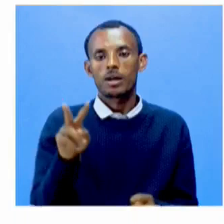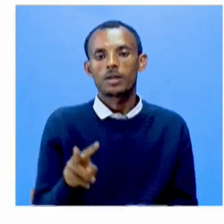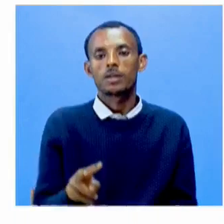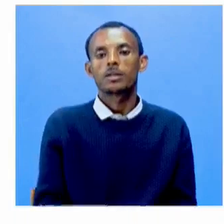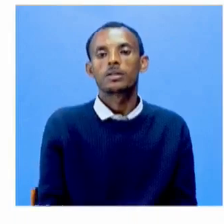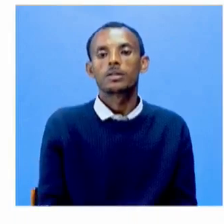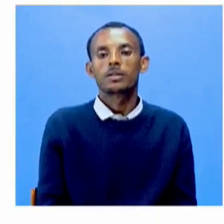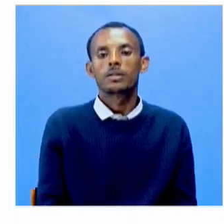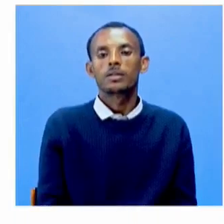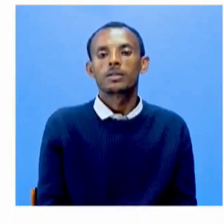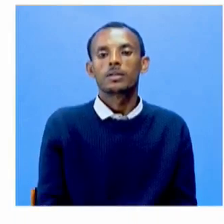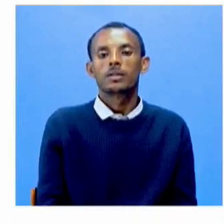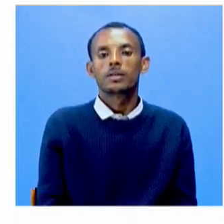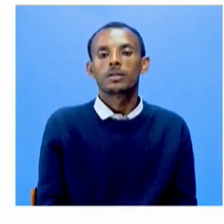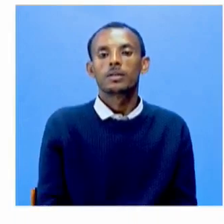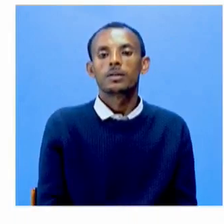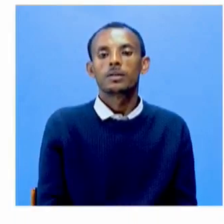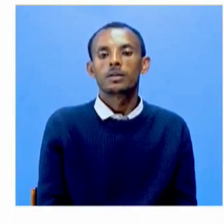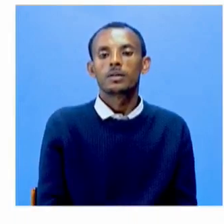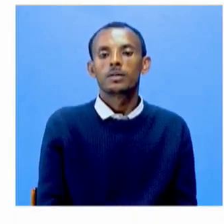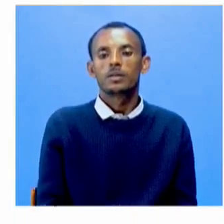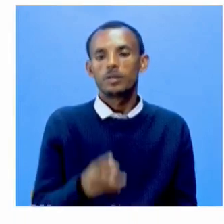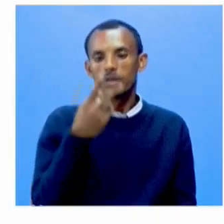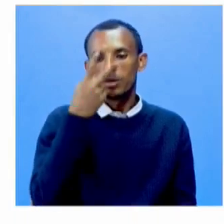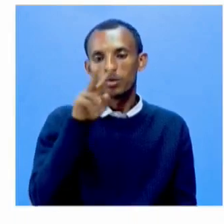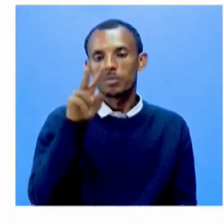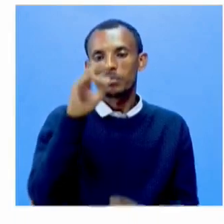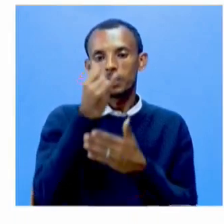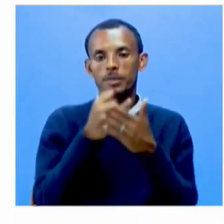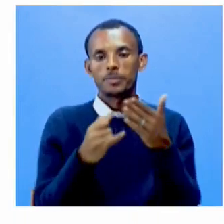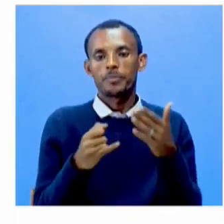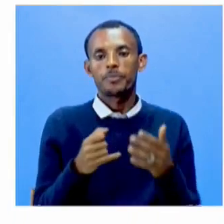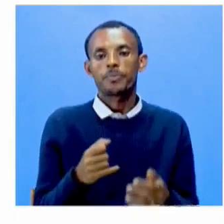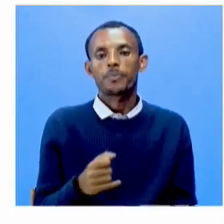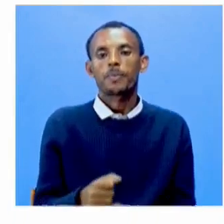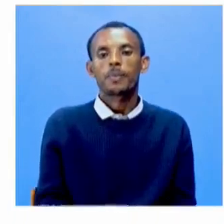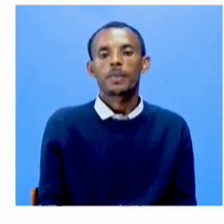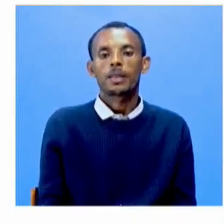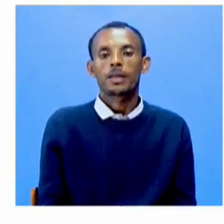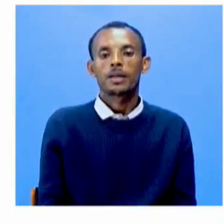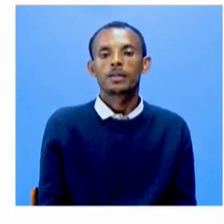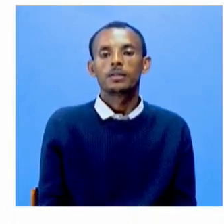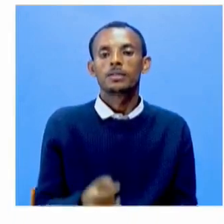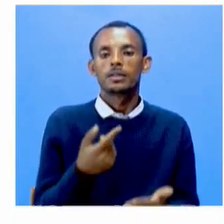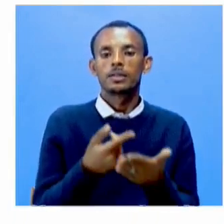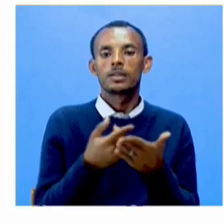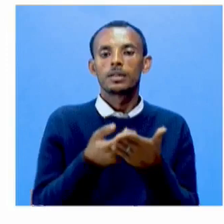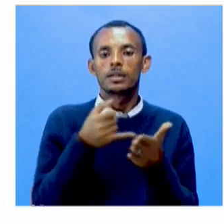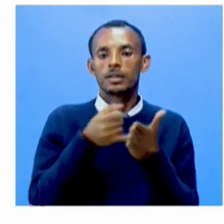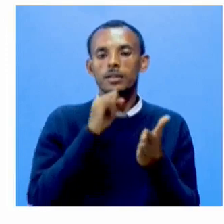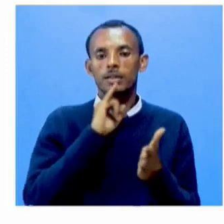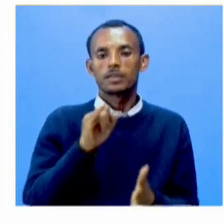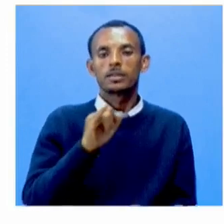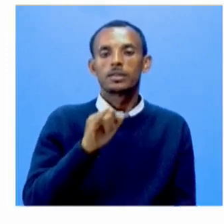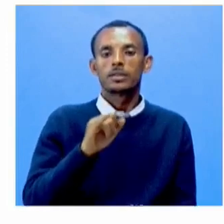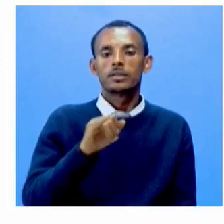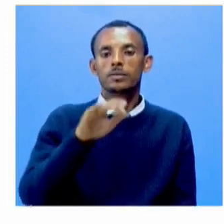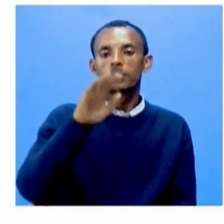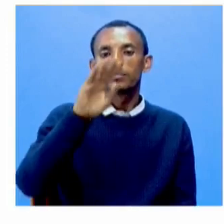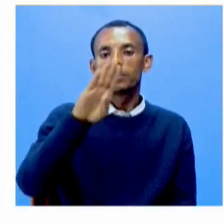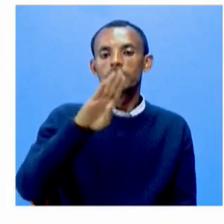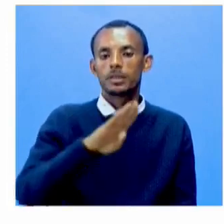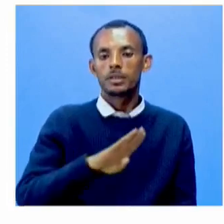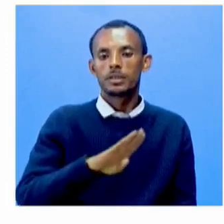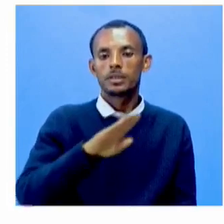triangle, you have this one. So here it is B, there is